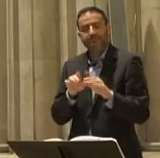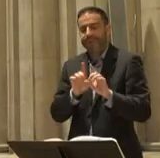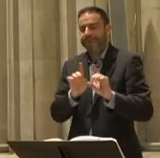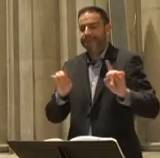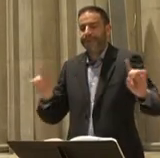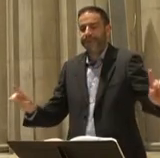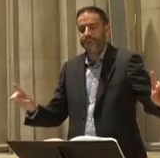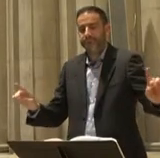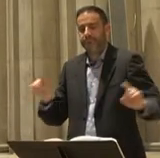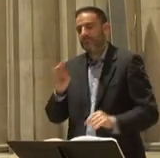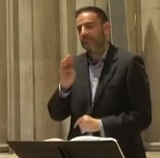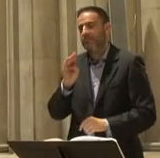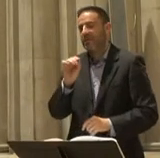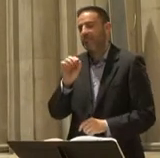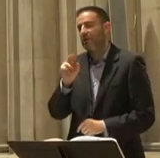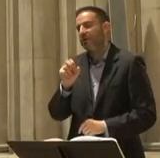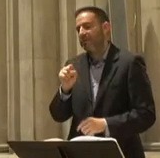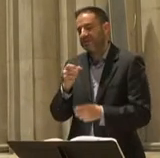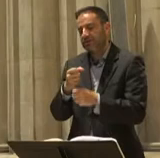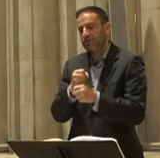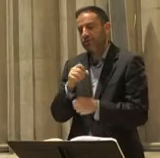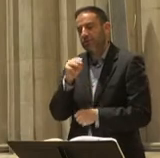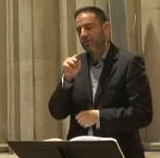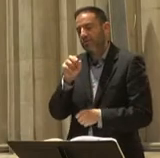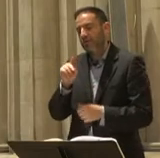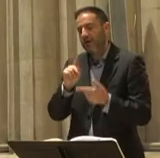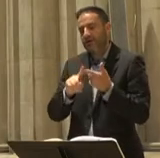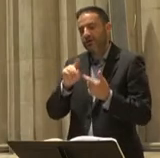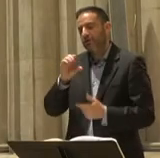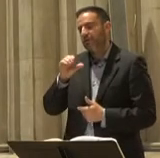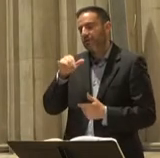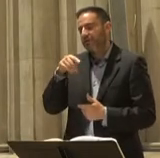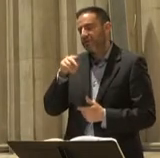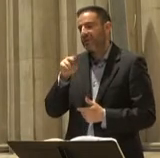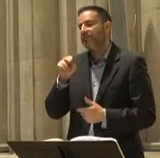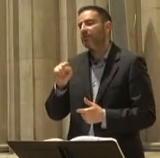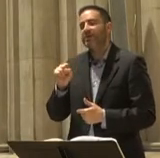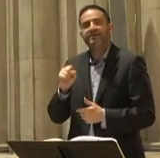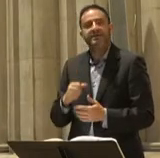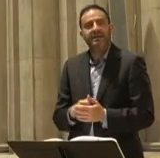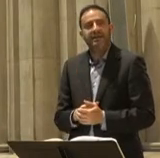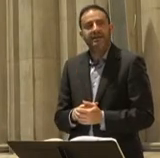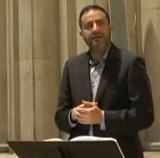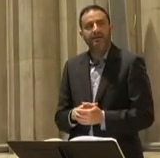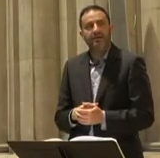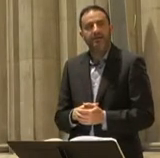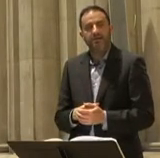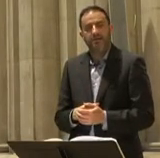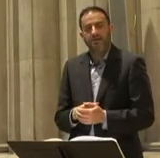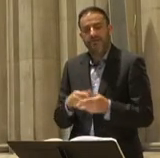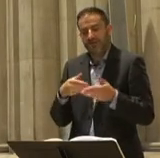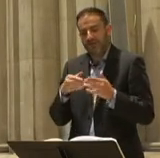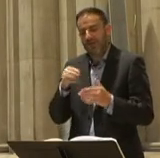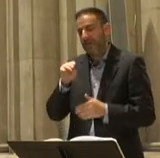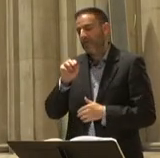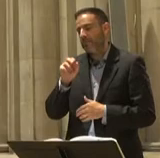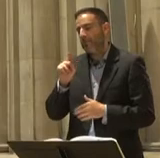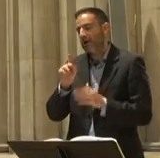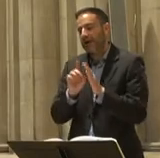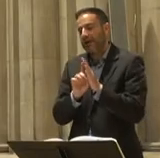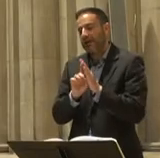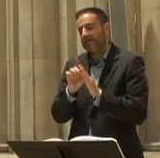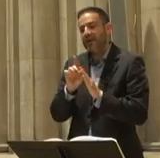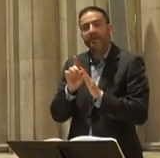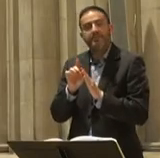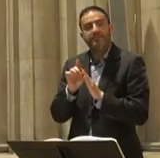And Barnabas took Mark with him to Cyprus, which was home ground, to let Mark just develop.